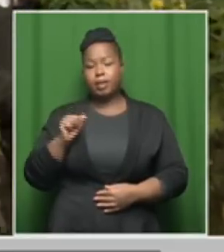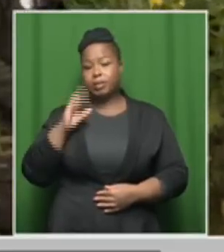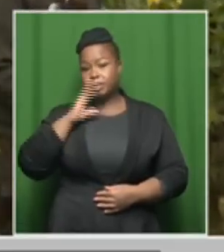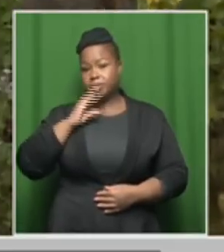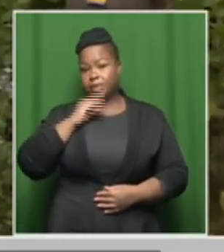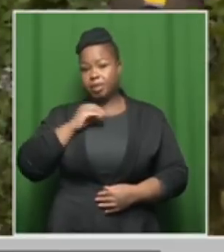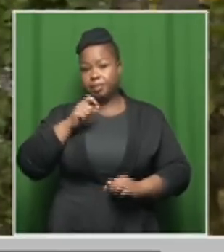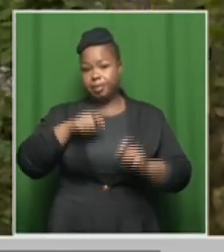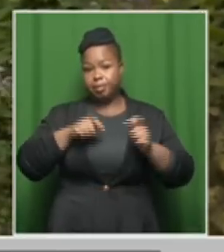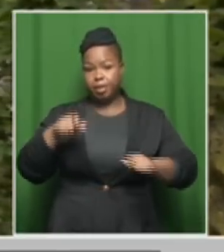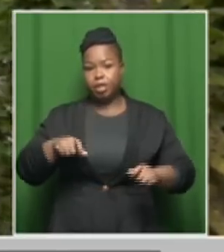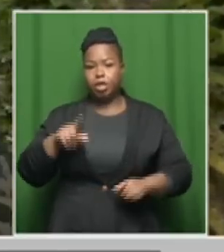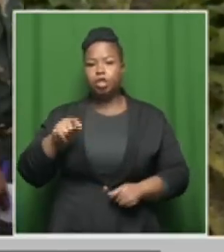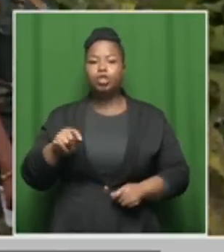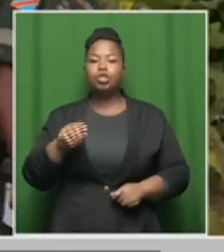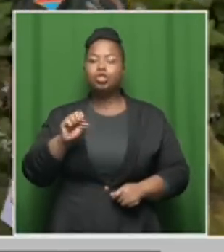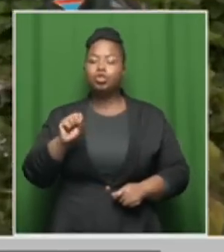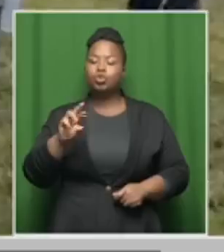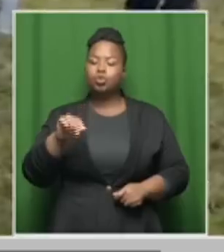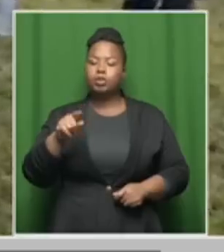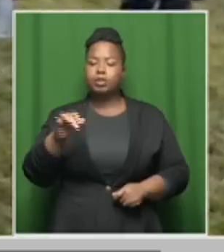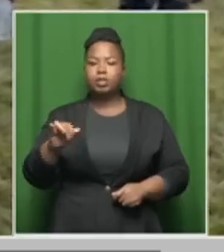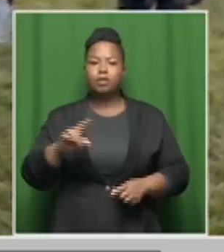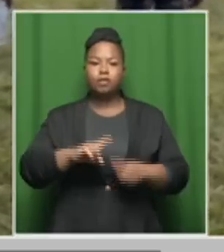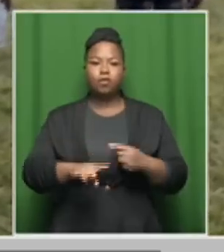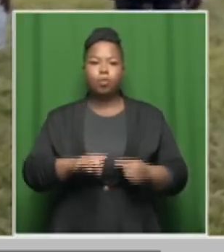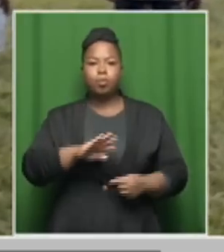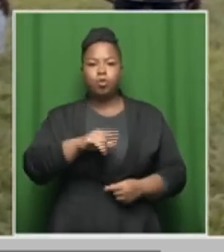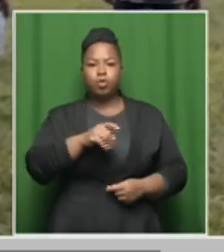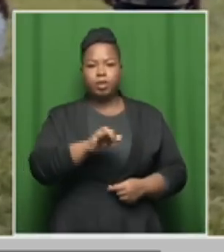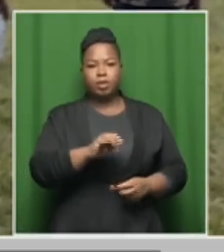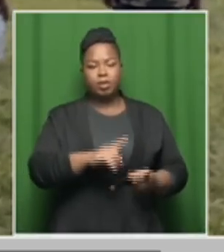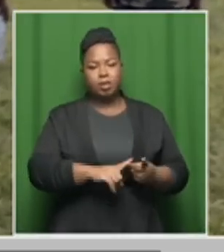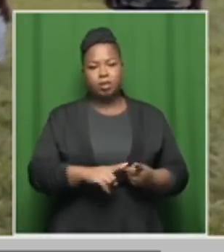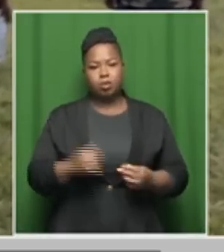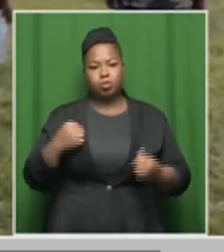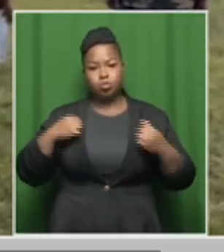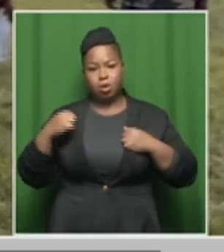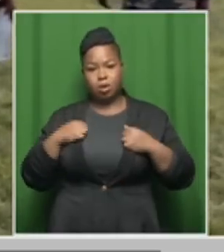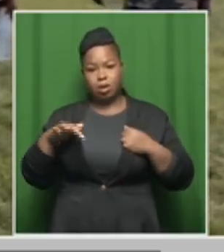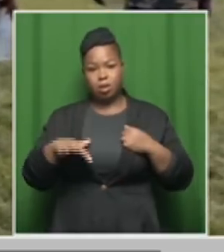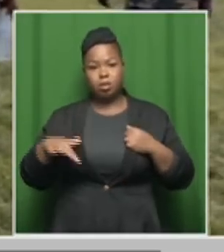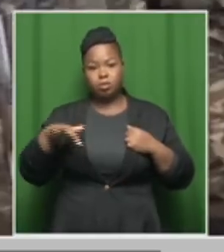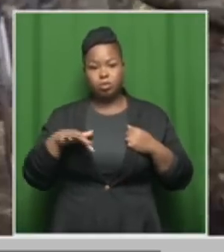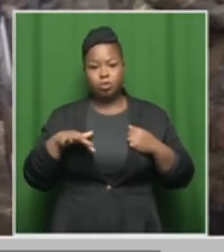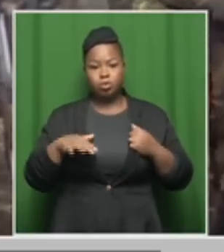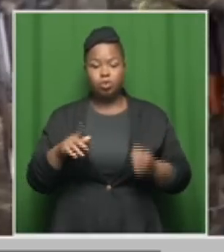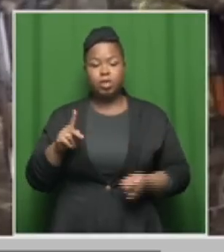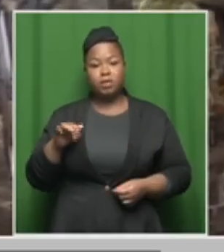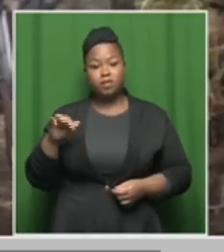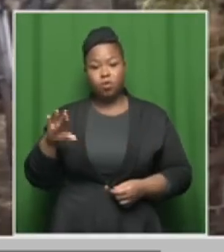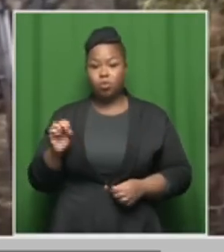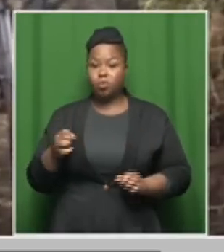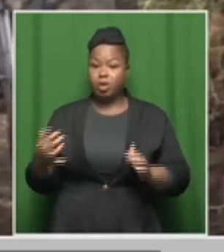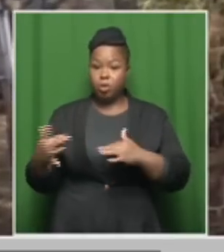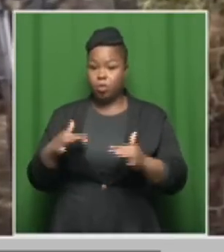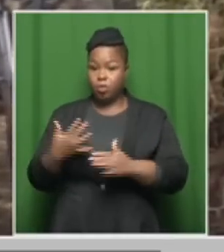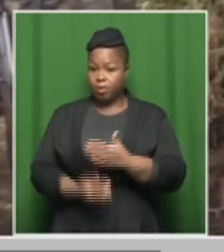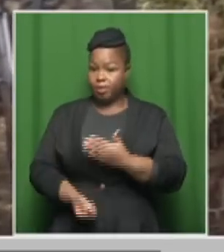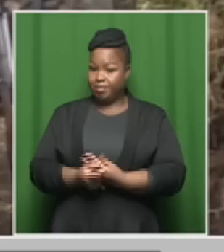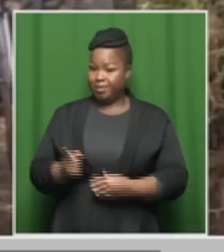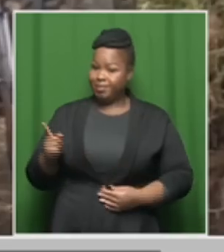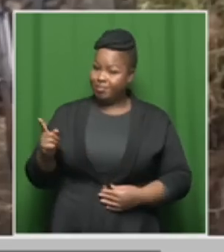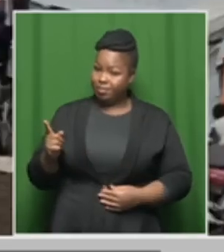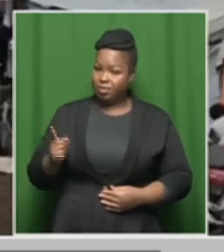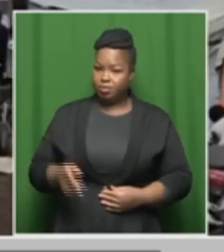Tutsis, immigrating from Burundi and Rwanda into that area of the Kivus, where the conflicts are going on at the moment. They are